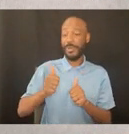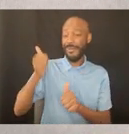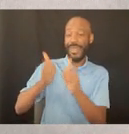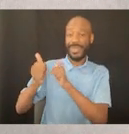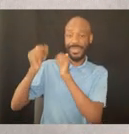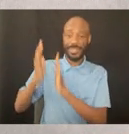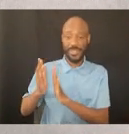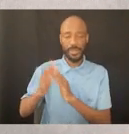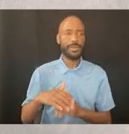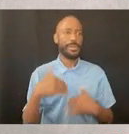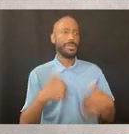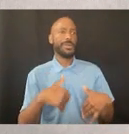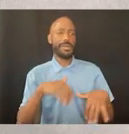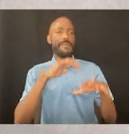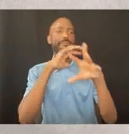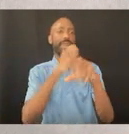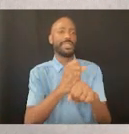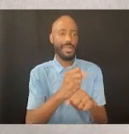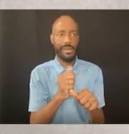I think that's so fascinating